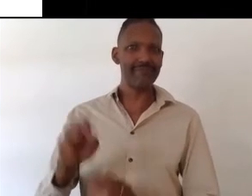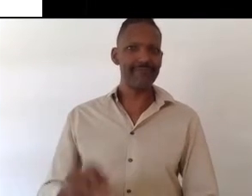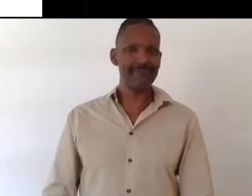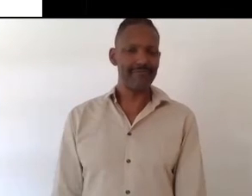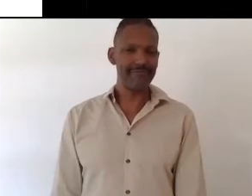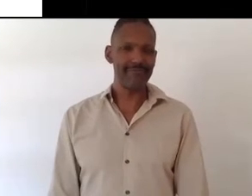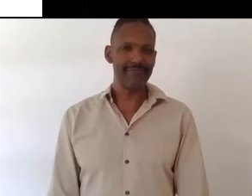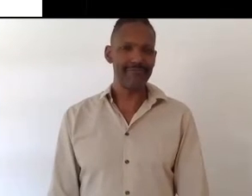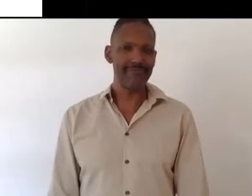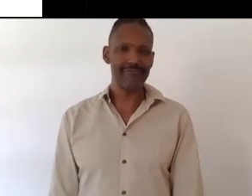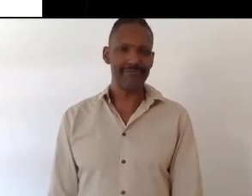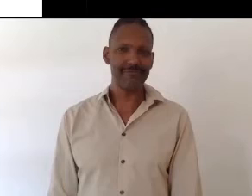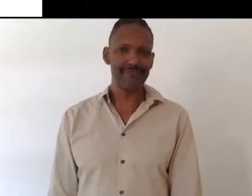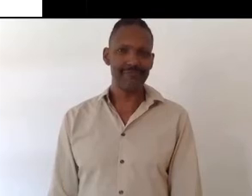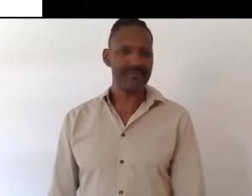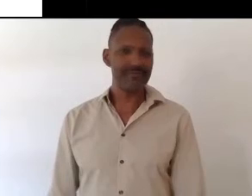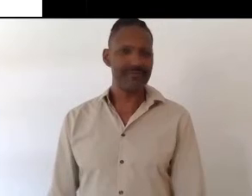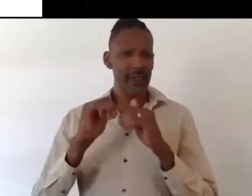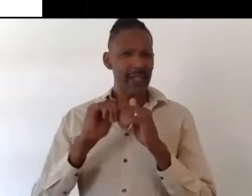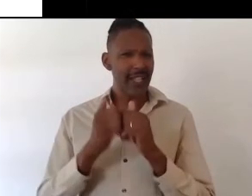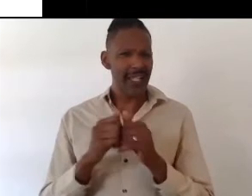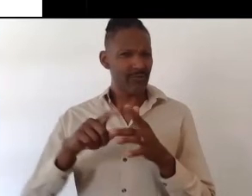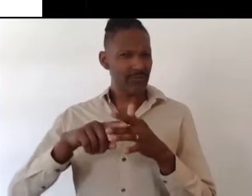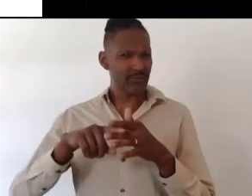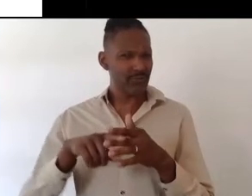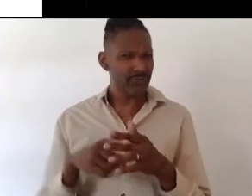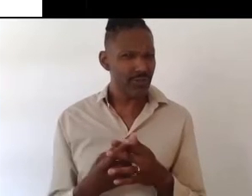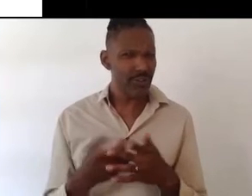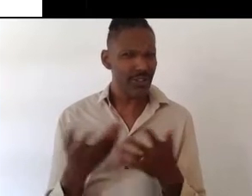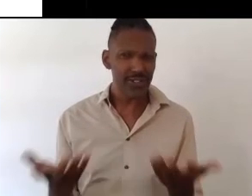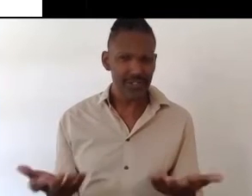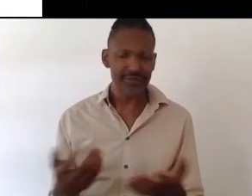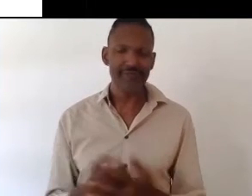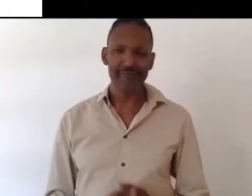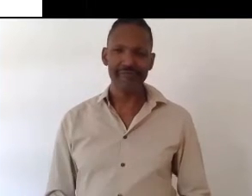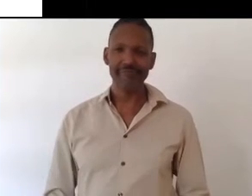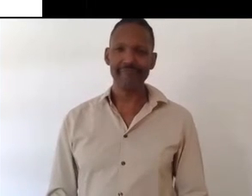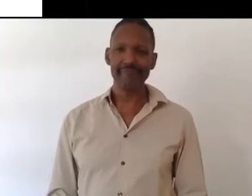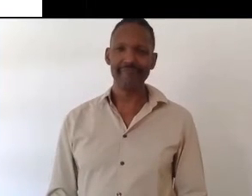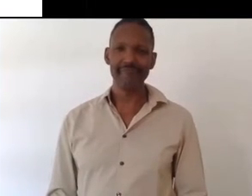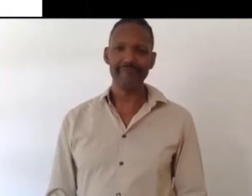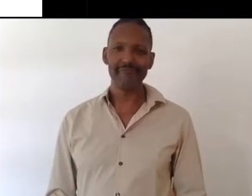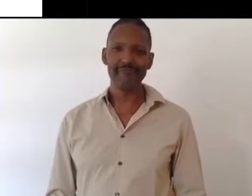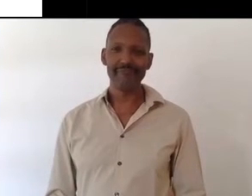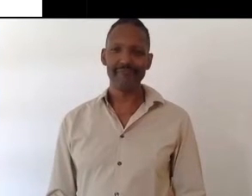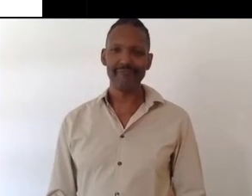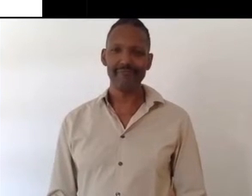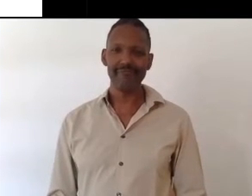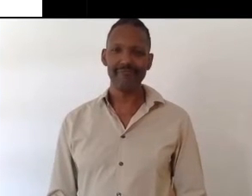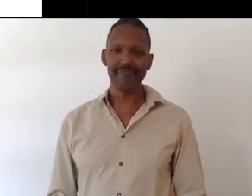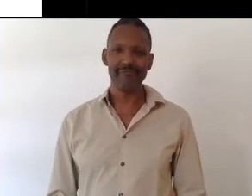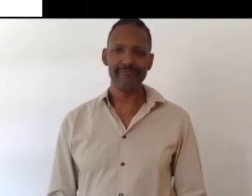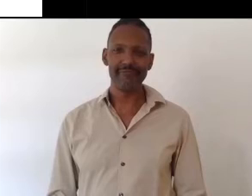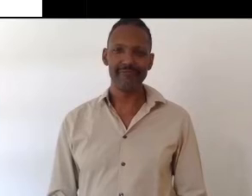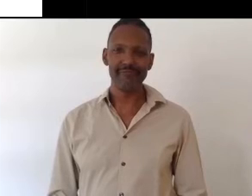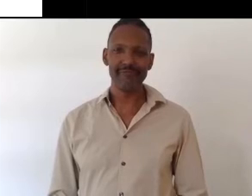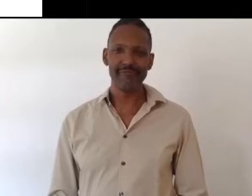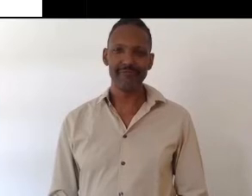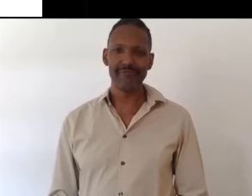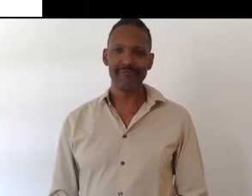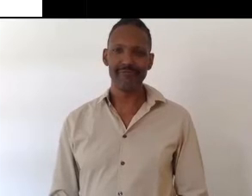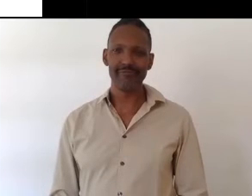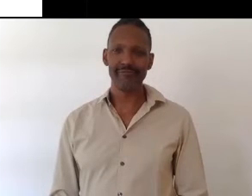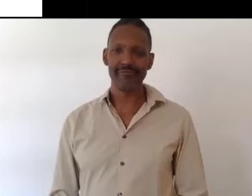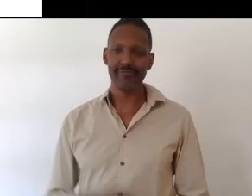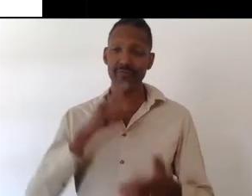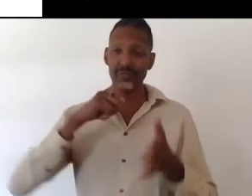key word is intentionality, planning with intention. The environment, materials, and your